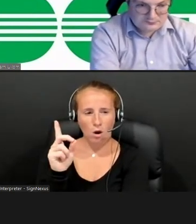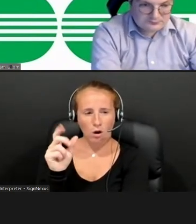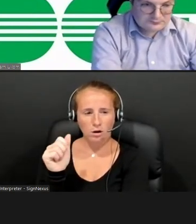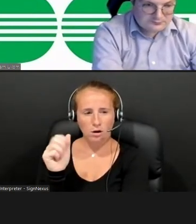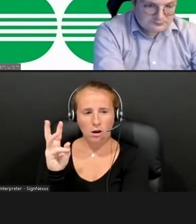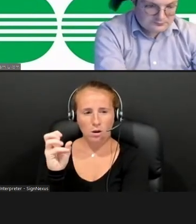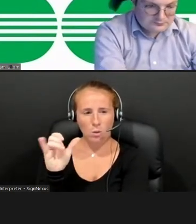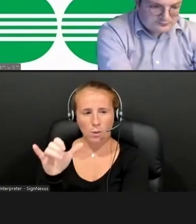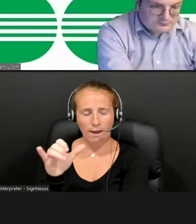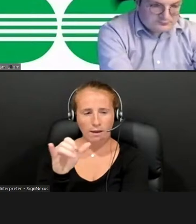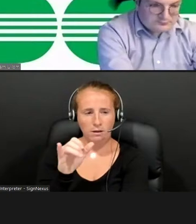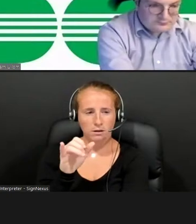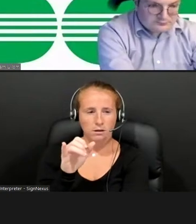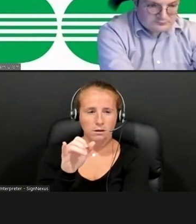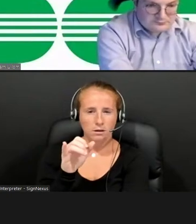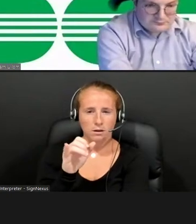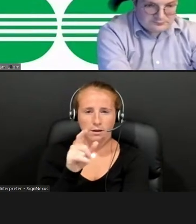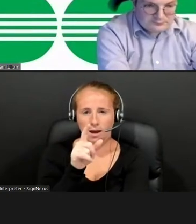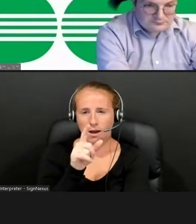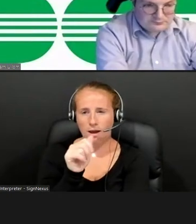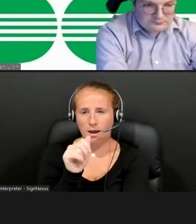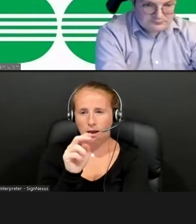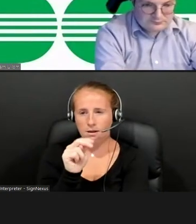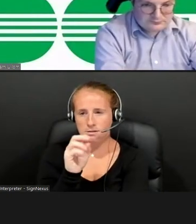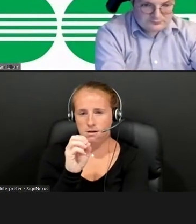Anonymous speaker number two